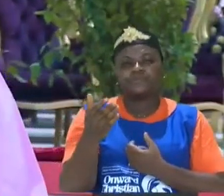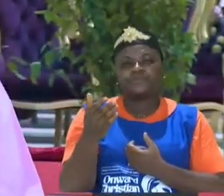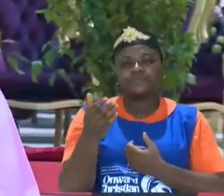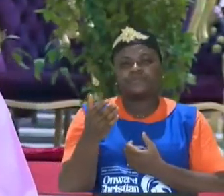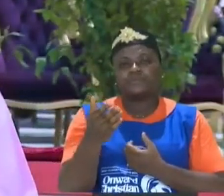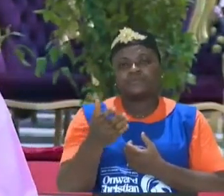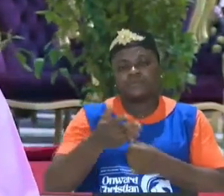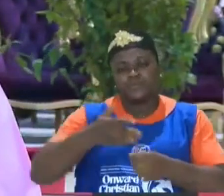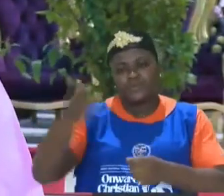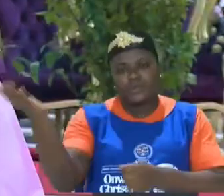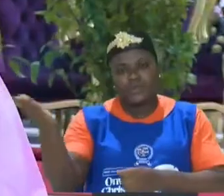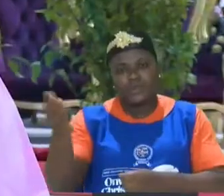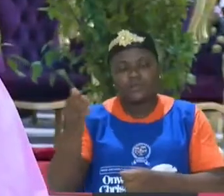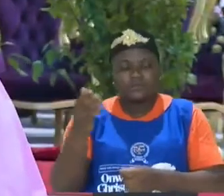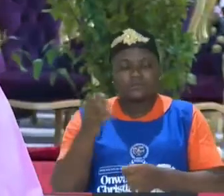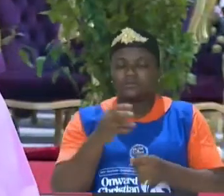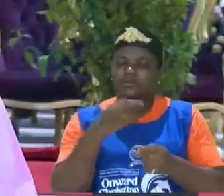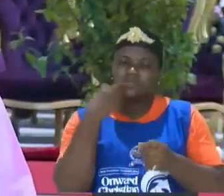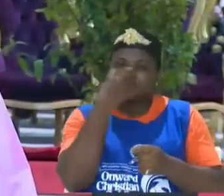cutting the Bible.